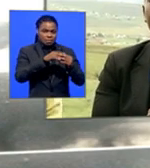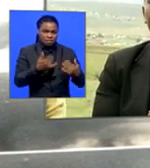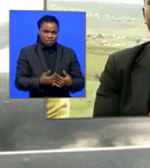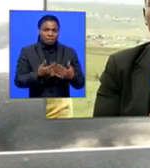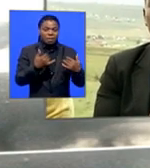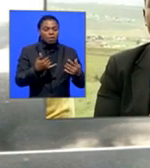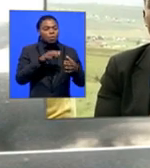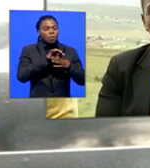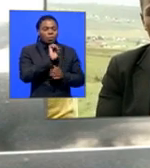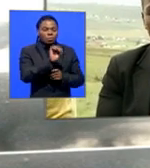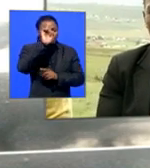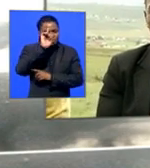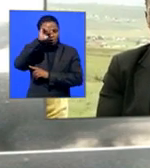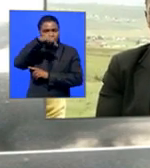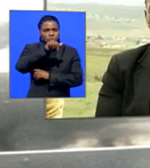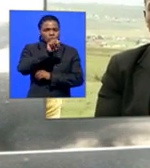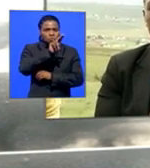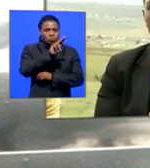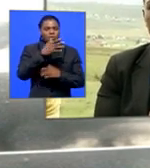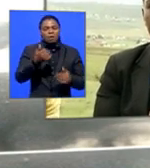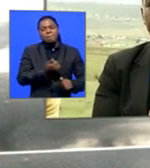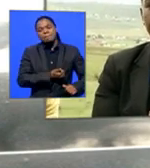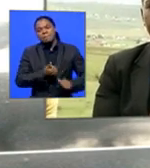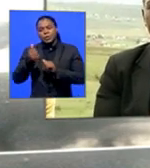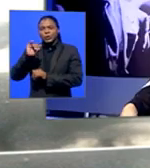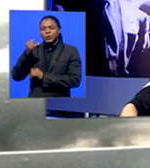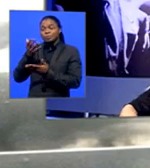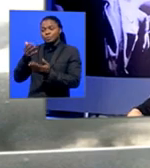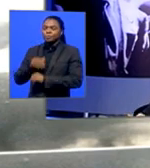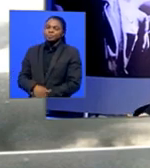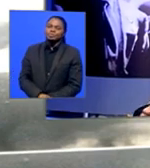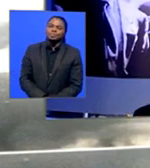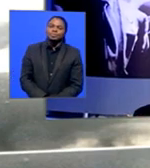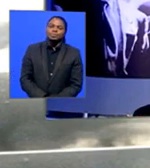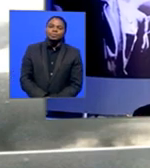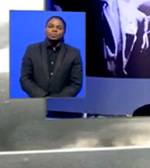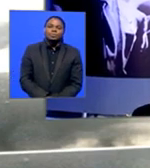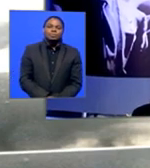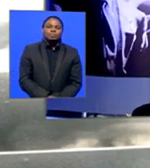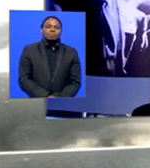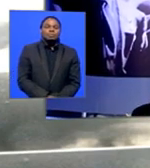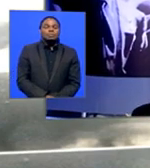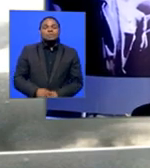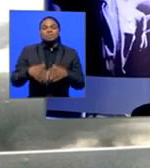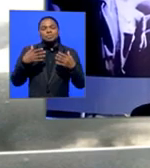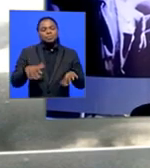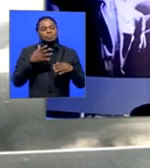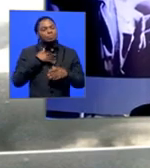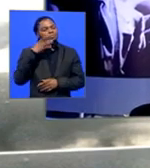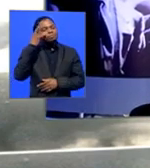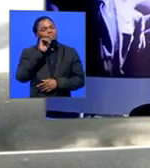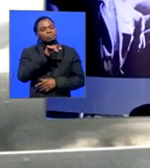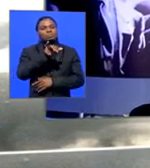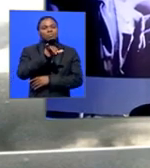eQunu ekhayeni likaTata uMadiba apha zawulala khona. Back to you in the studio, Leanne. So thank you very much. Unbelievable listening to